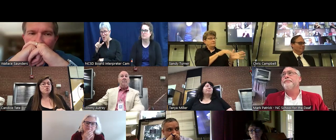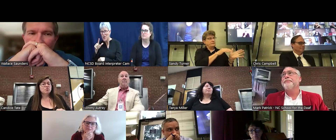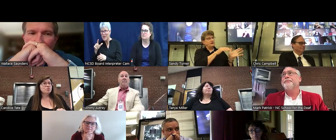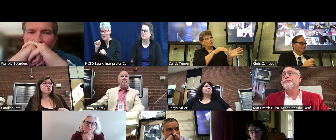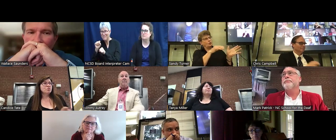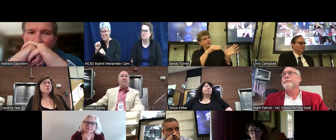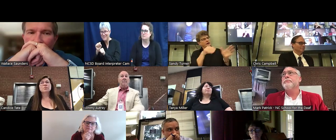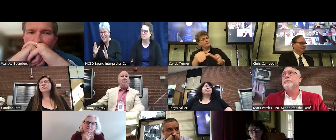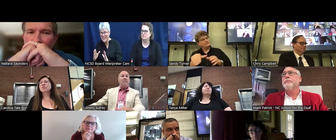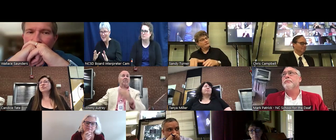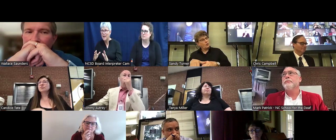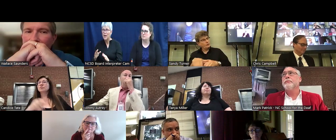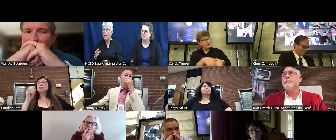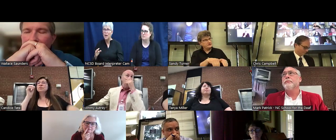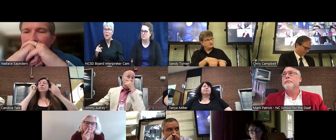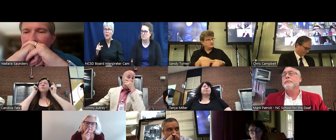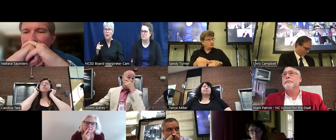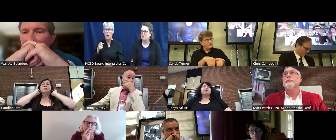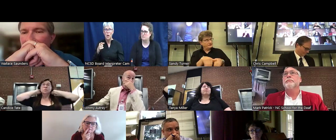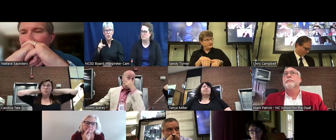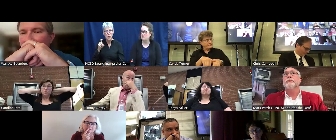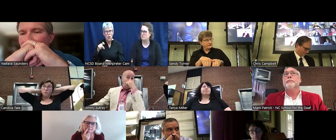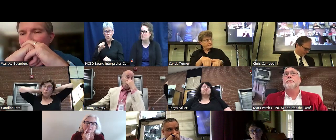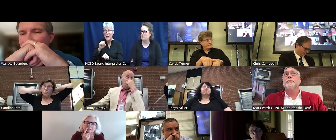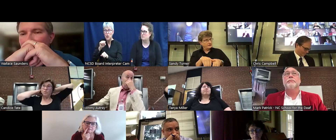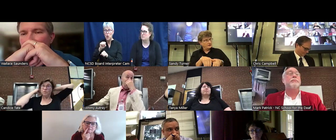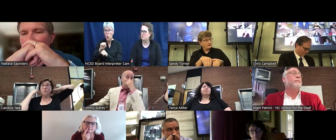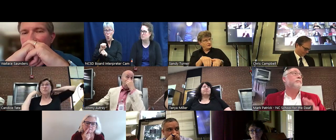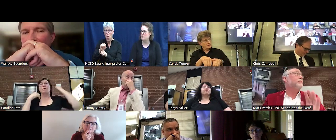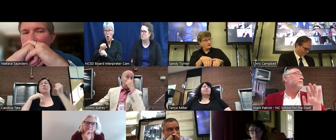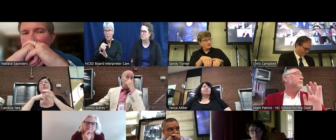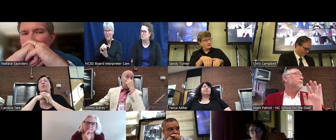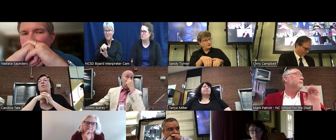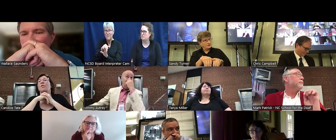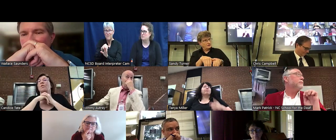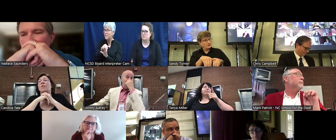they be working before this 25th?